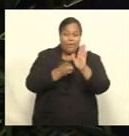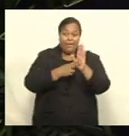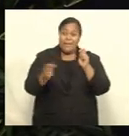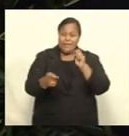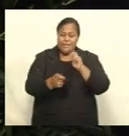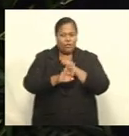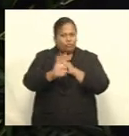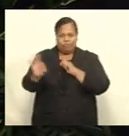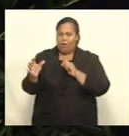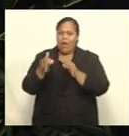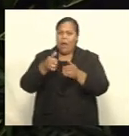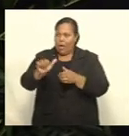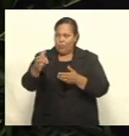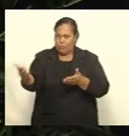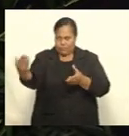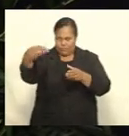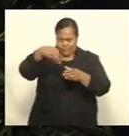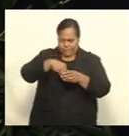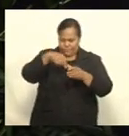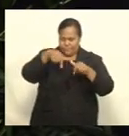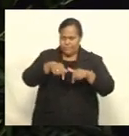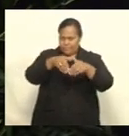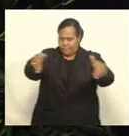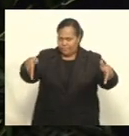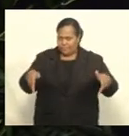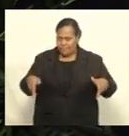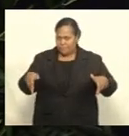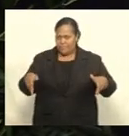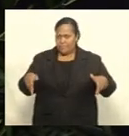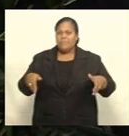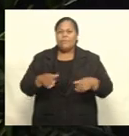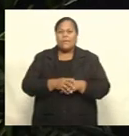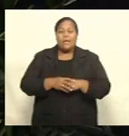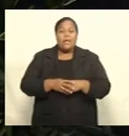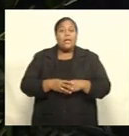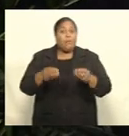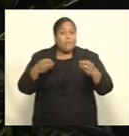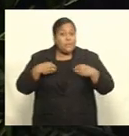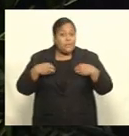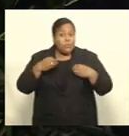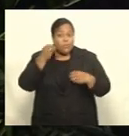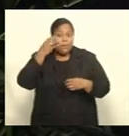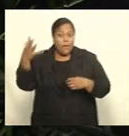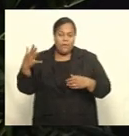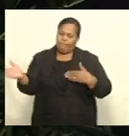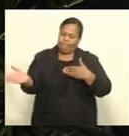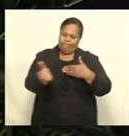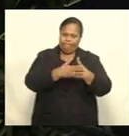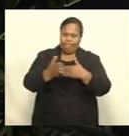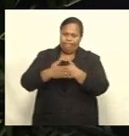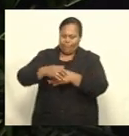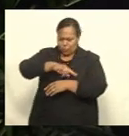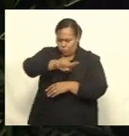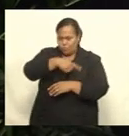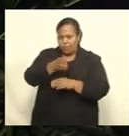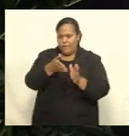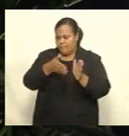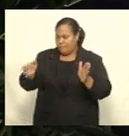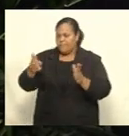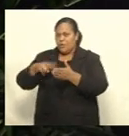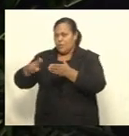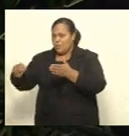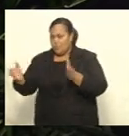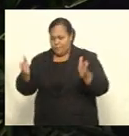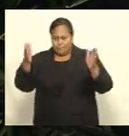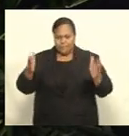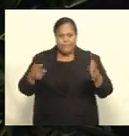in. No businesses and supermarkets will be open in the Greater Suva and Nosori area for the next